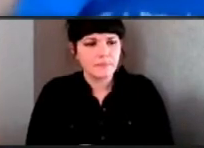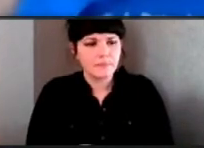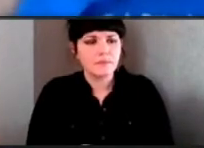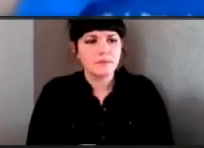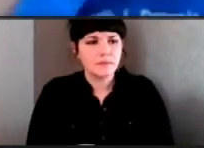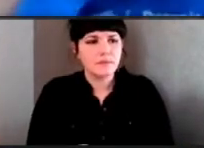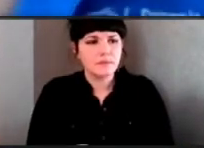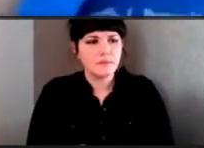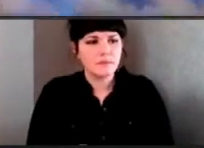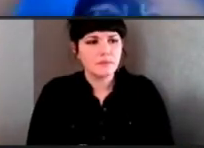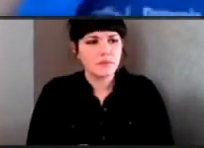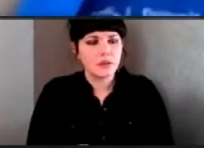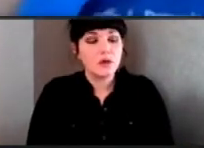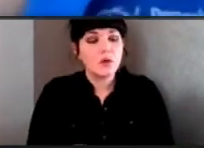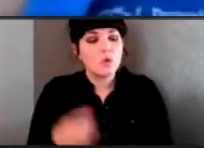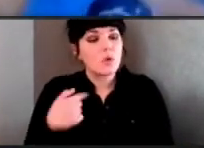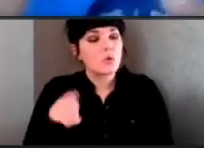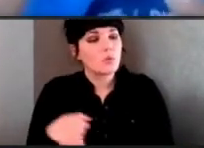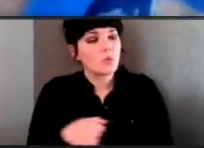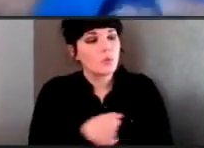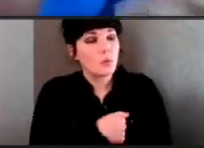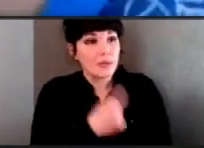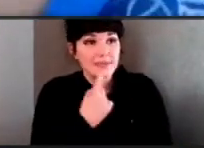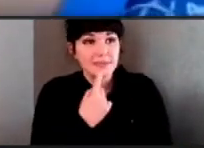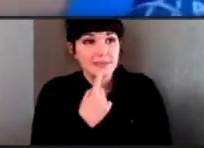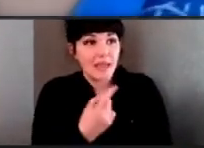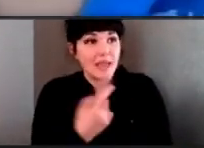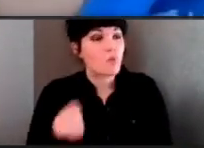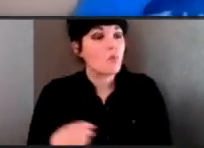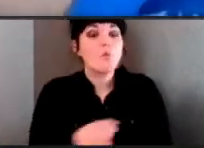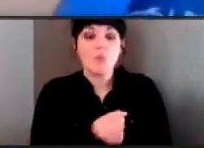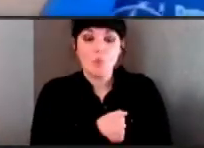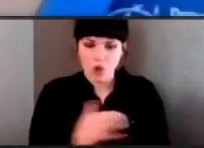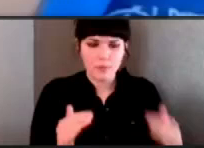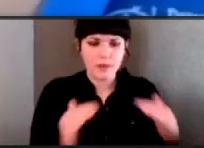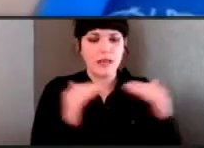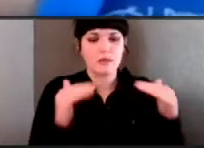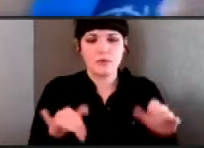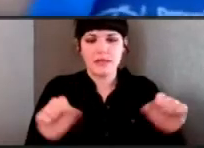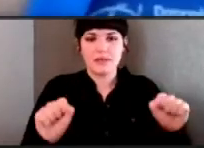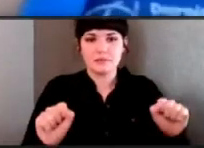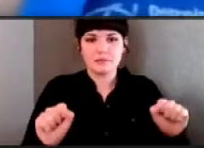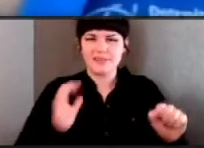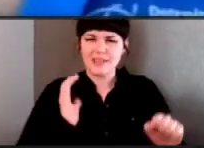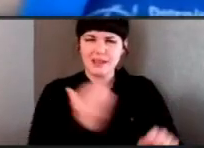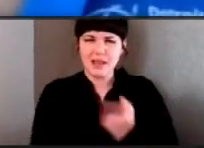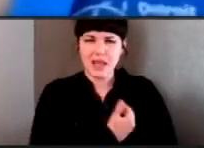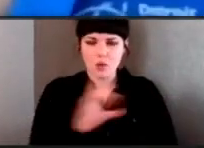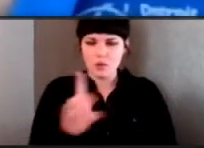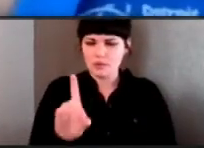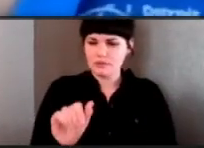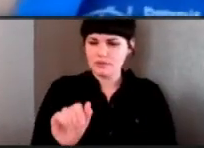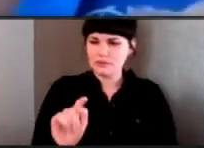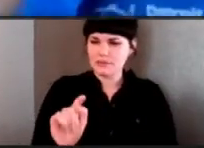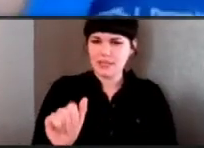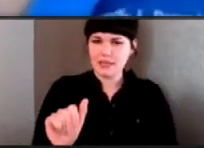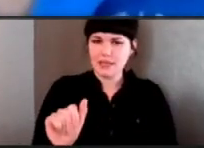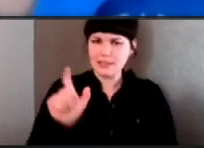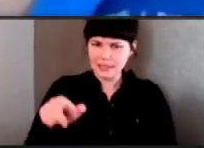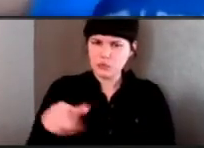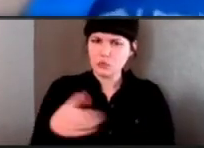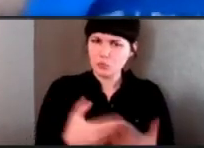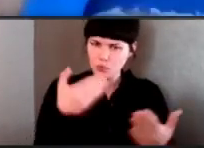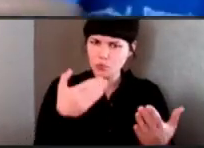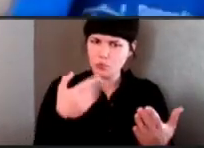being equitable, then the data needs to reflect that. And if it's not, then, you know, how are we making sure that we're